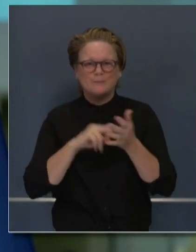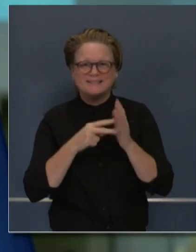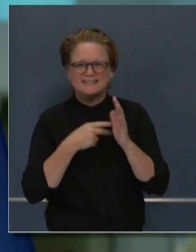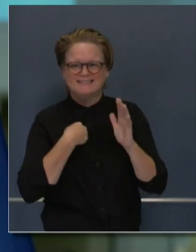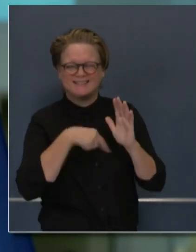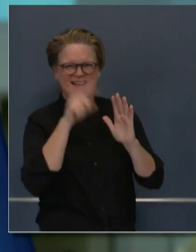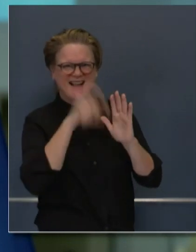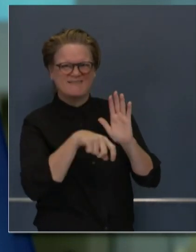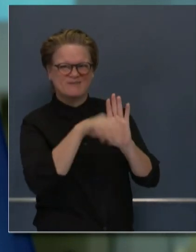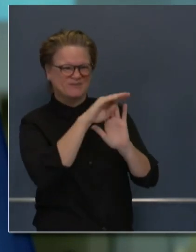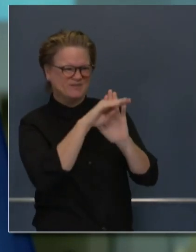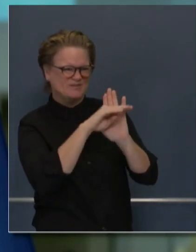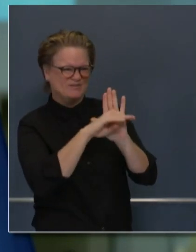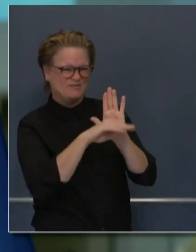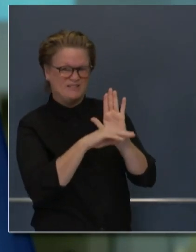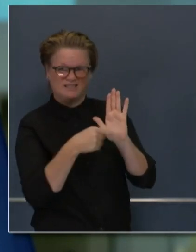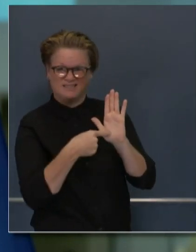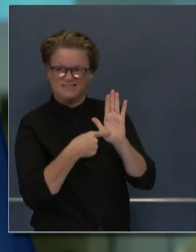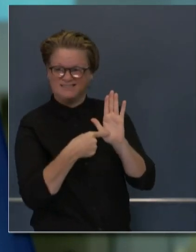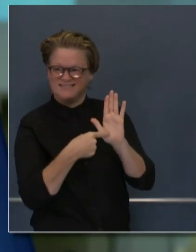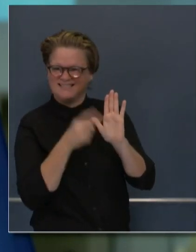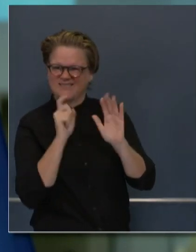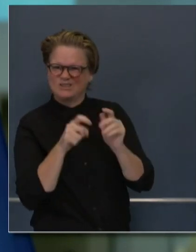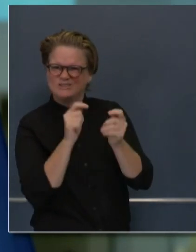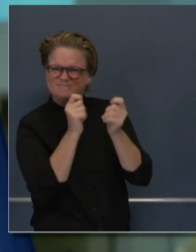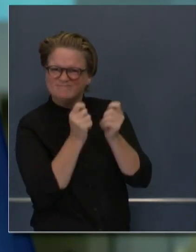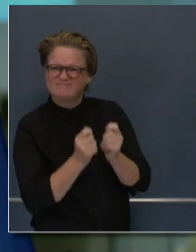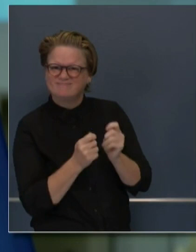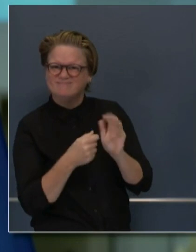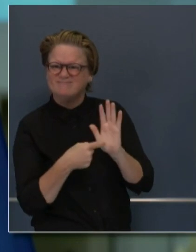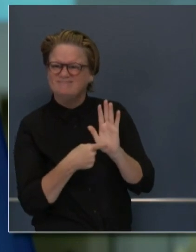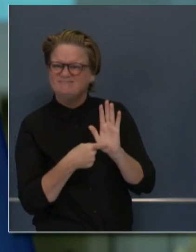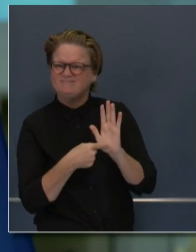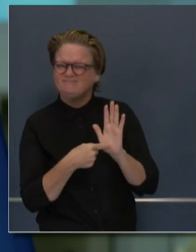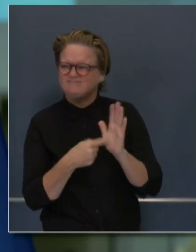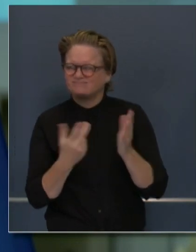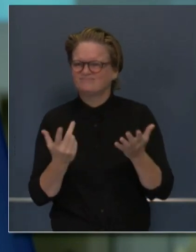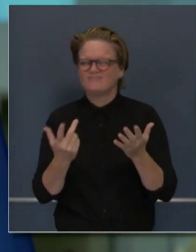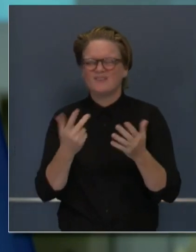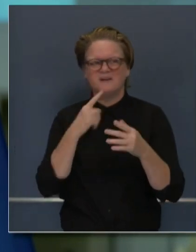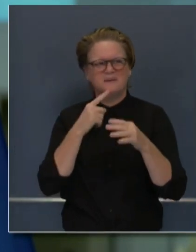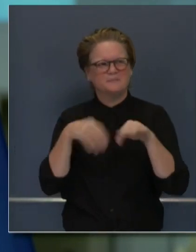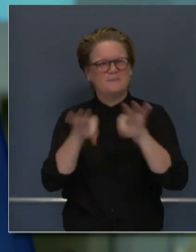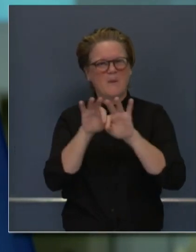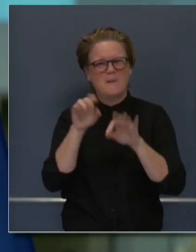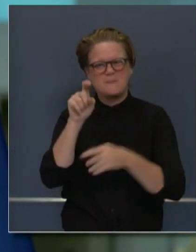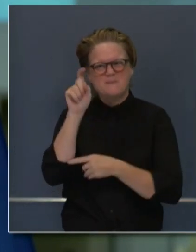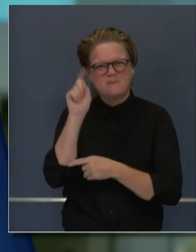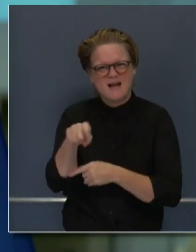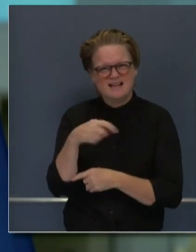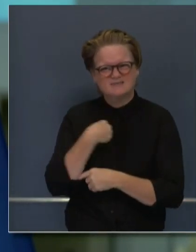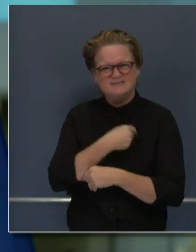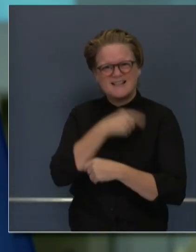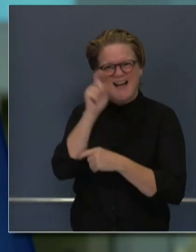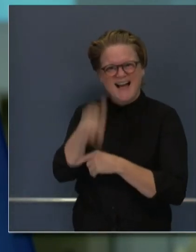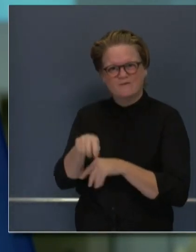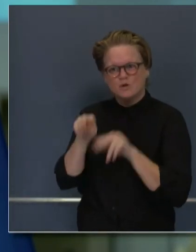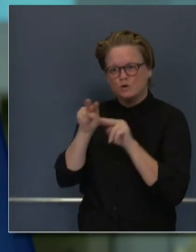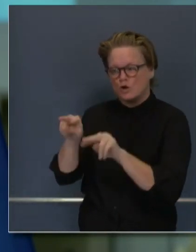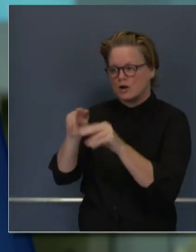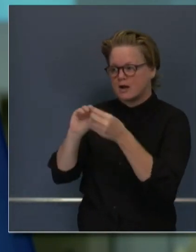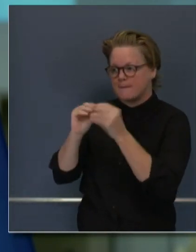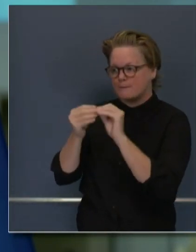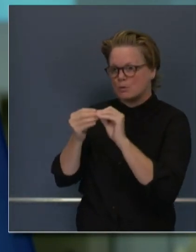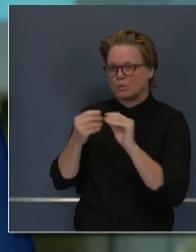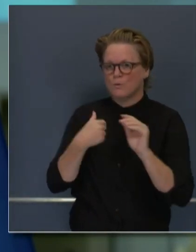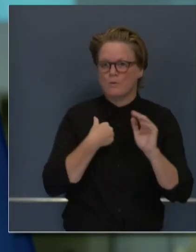something as important as youth sports, we do it with eyes in front of us and hoping that we set it up for success. So as it